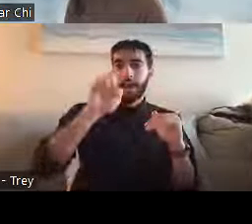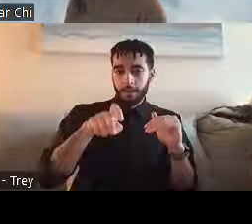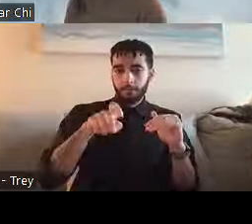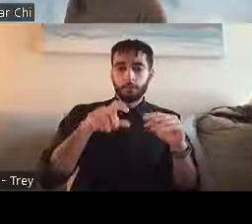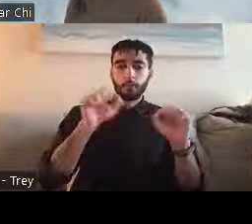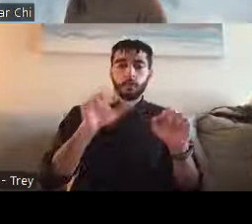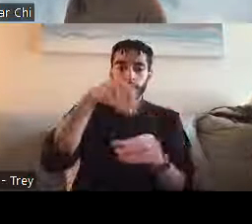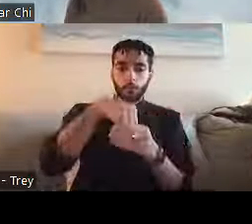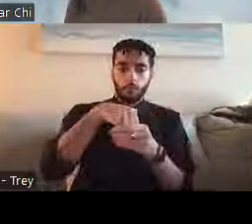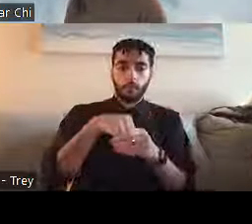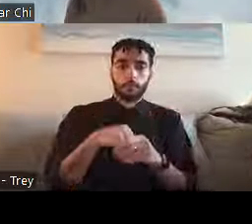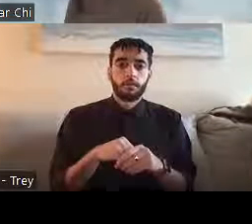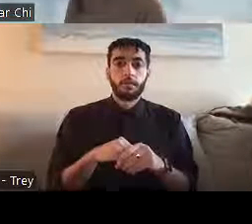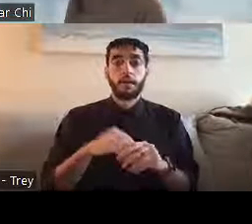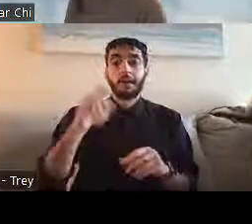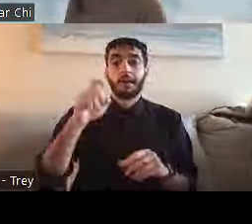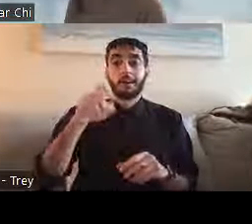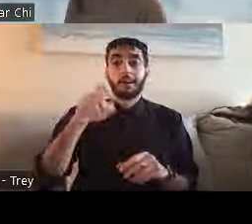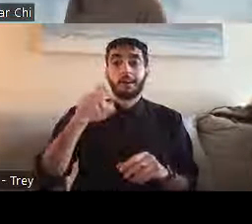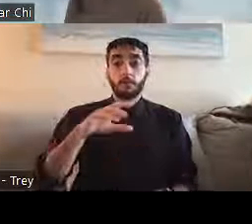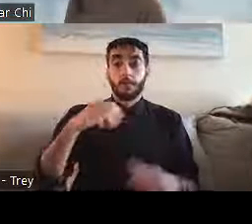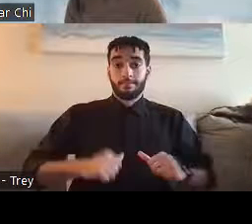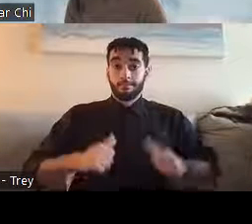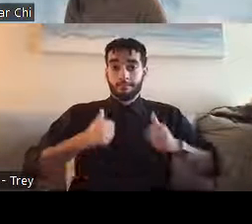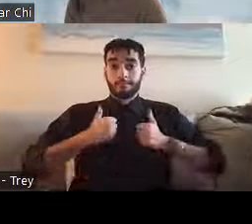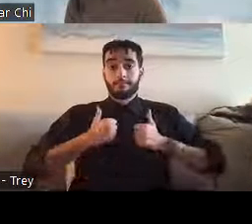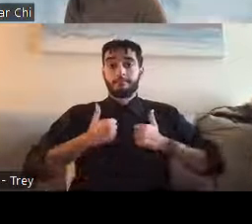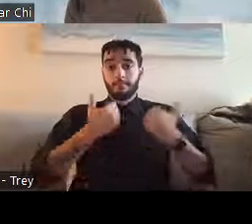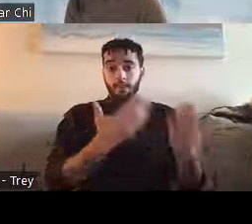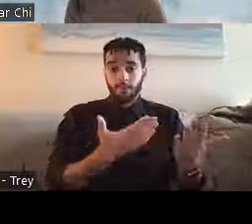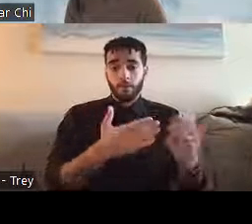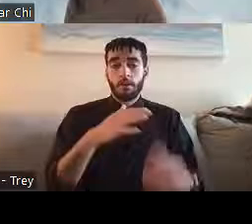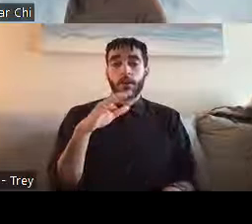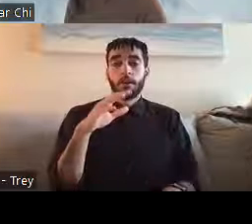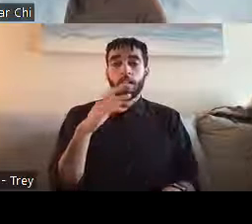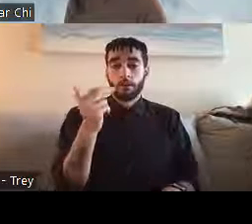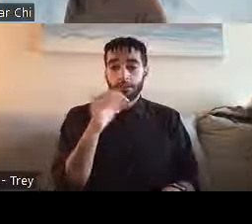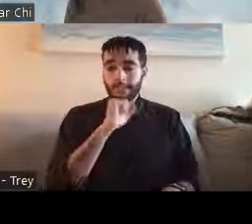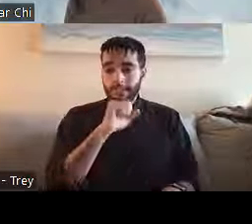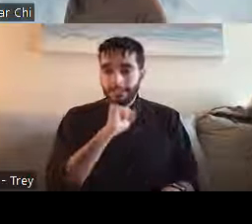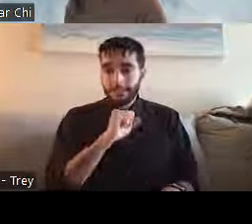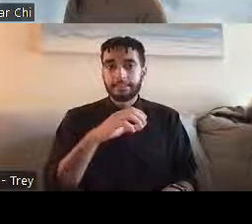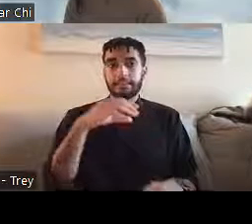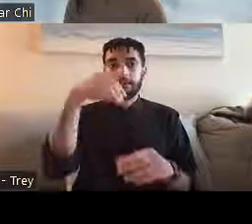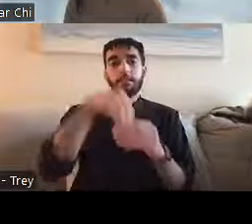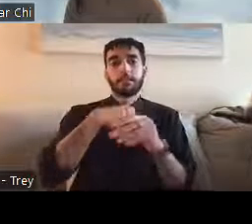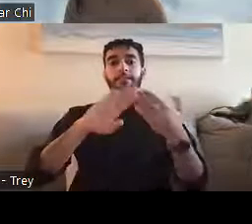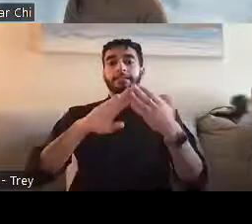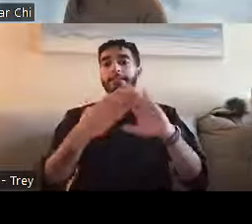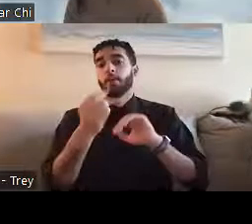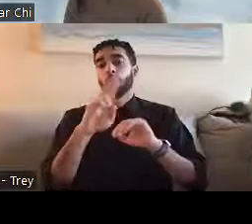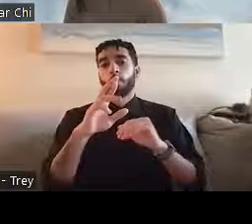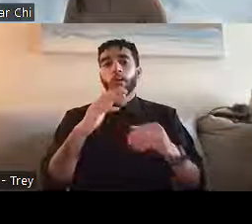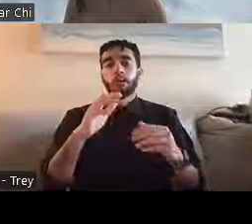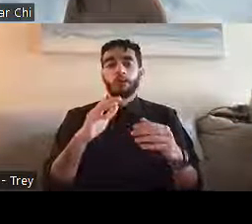be California residents, be at least 18 years of age, and living in households or college housing. And the way